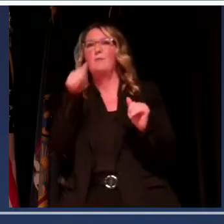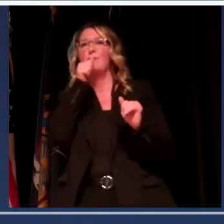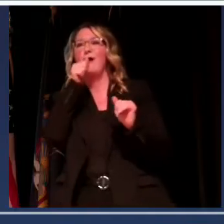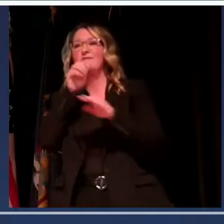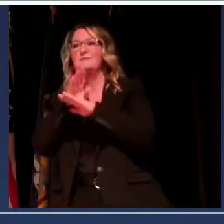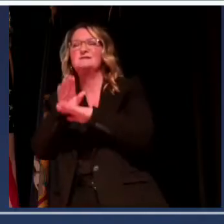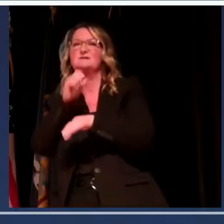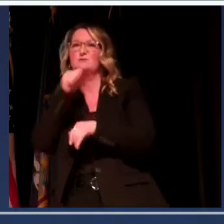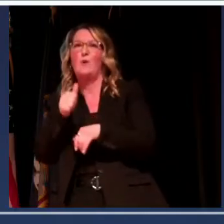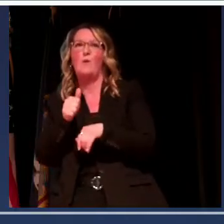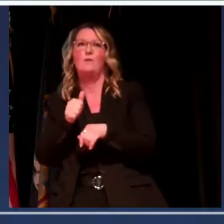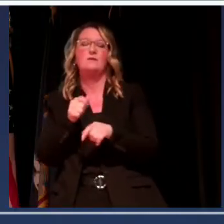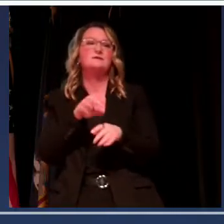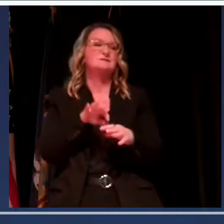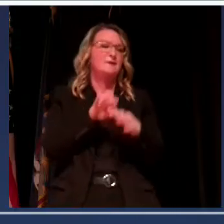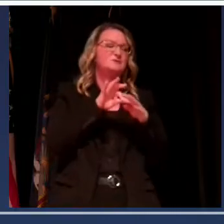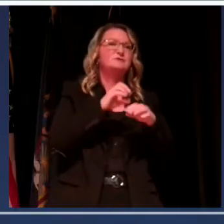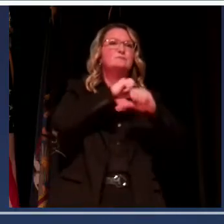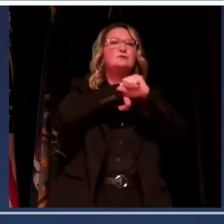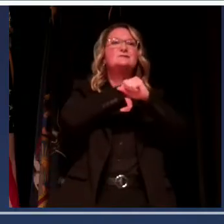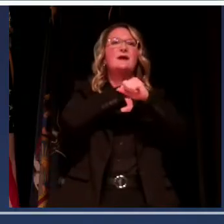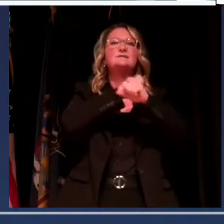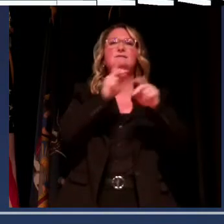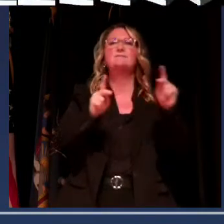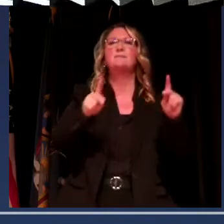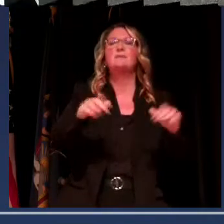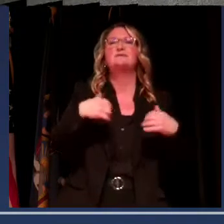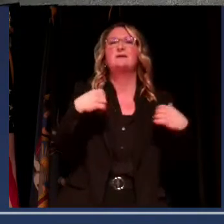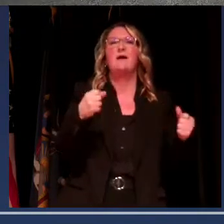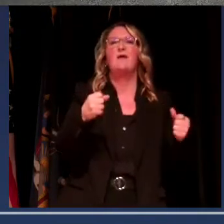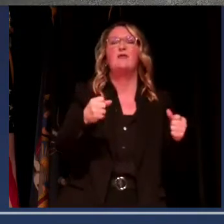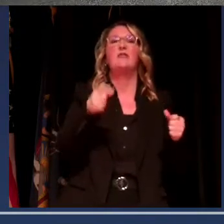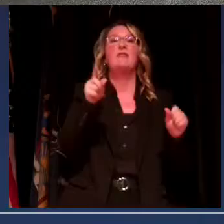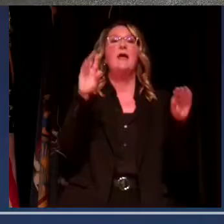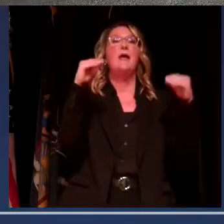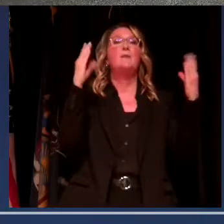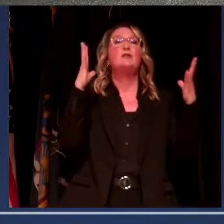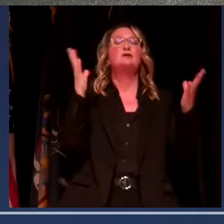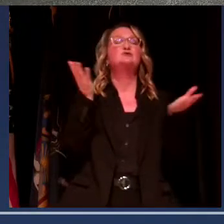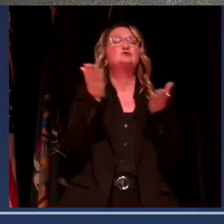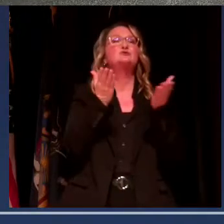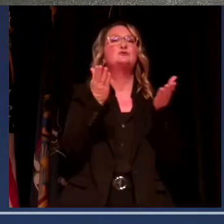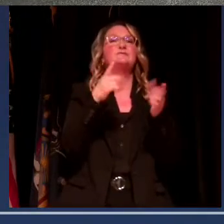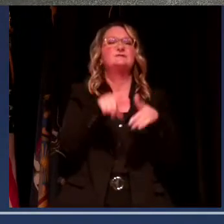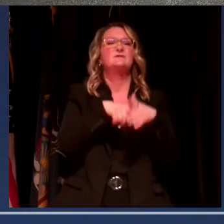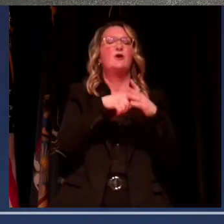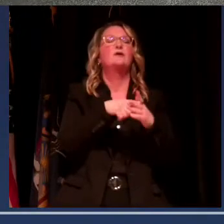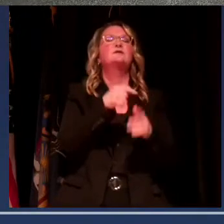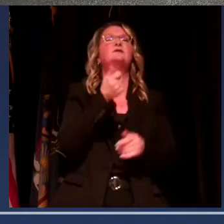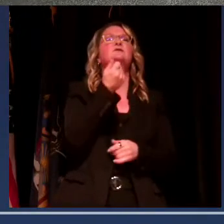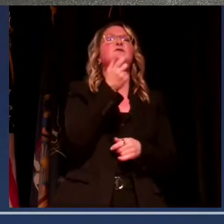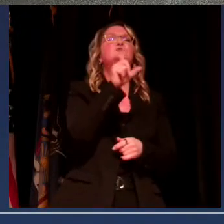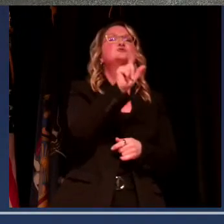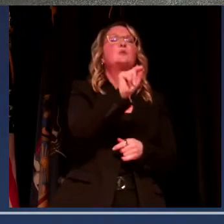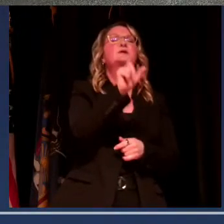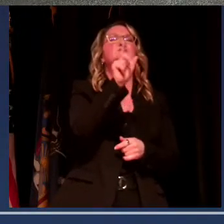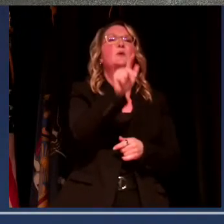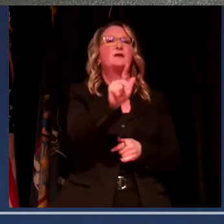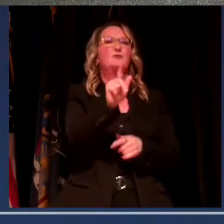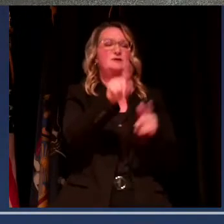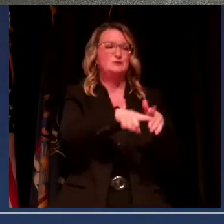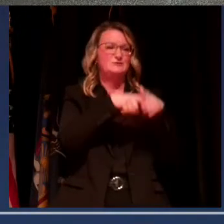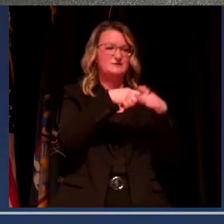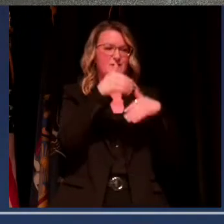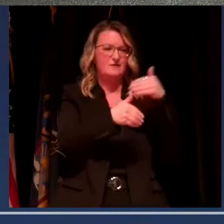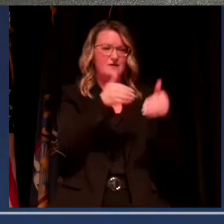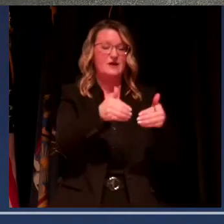when protecting our residents' health. The Erie County Ambulance Service began in September of 2023 to do just that and has changed